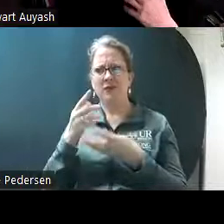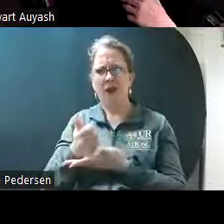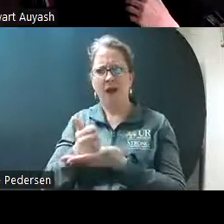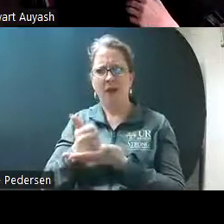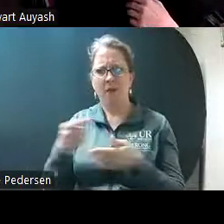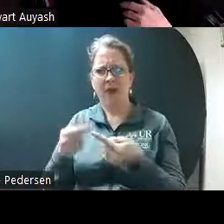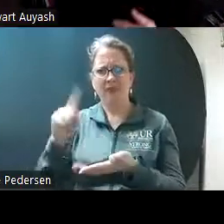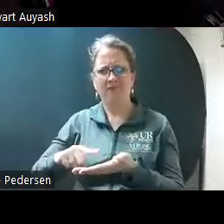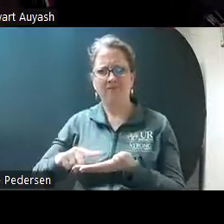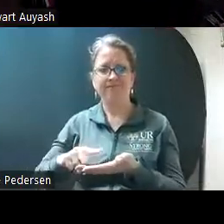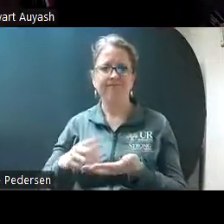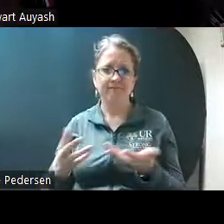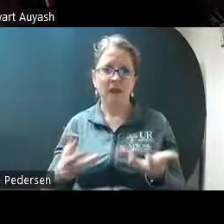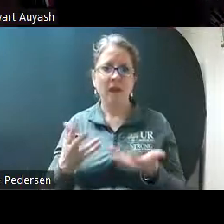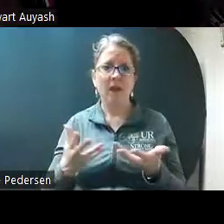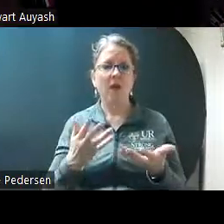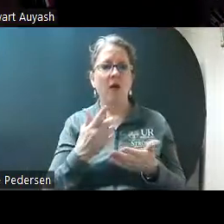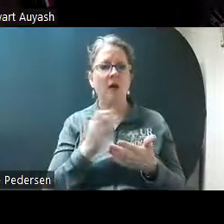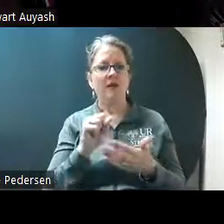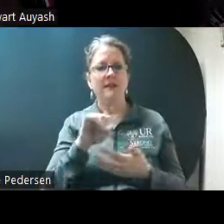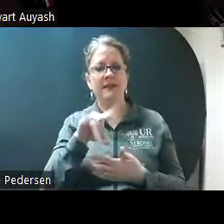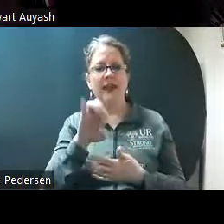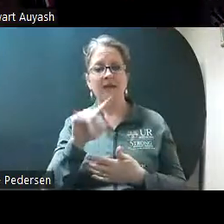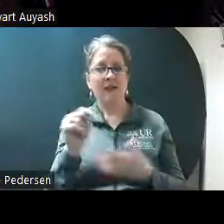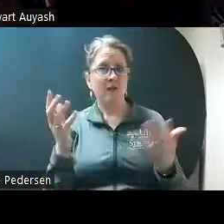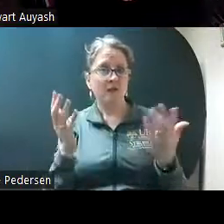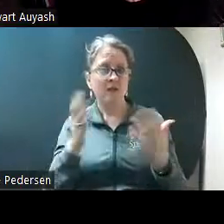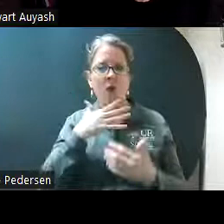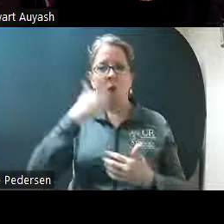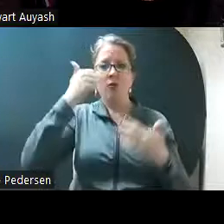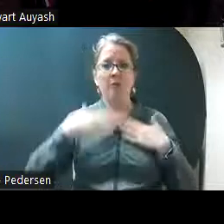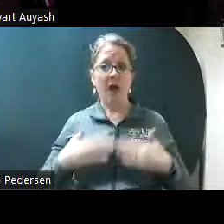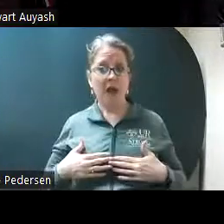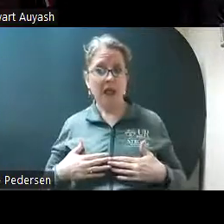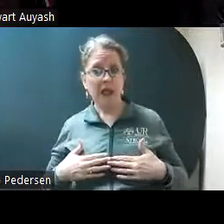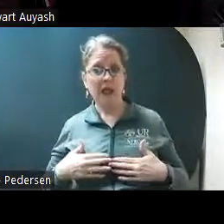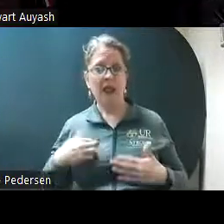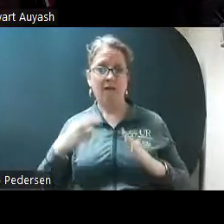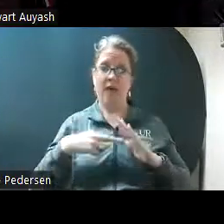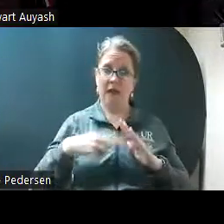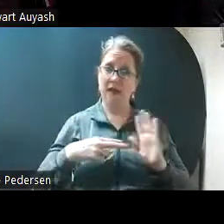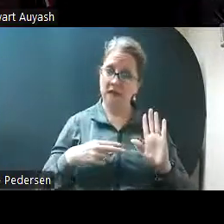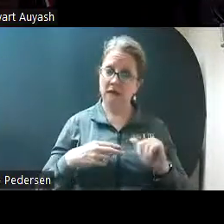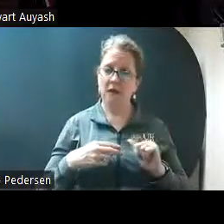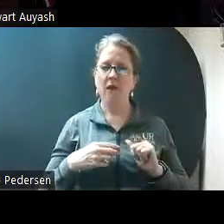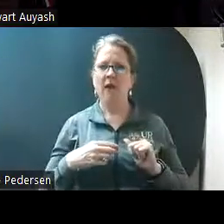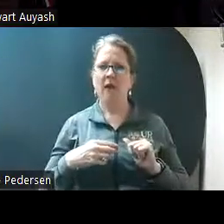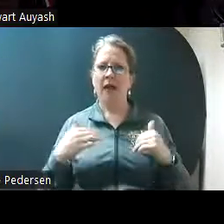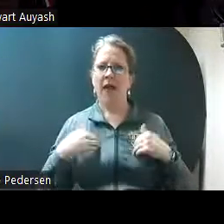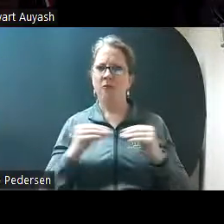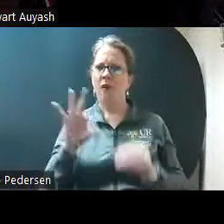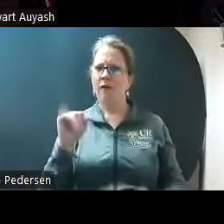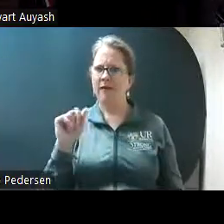cautious. What are some of the side effects? Well, older bodies, I've read, really obtain more fat,